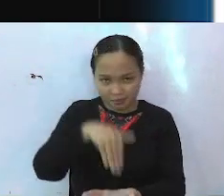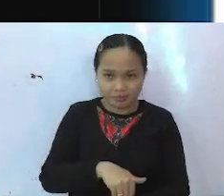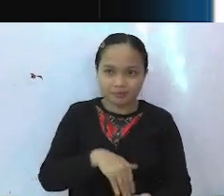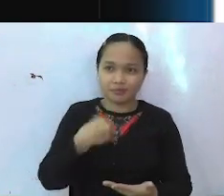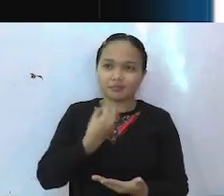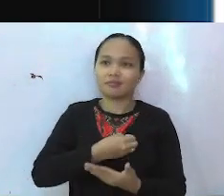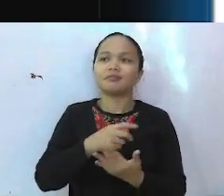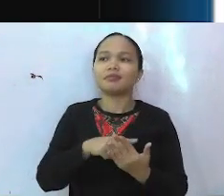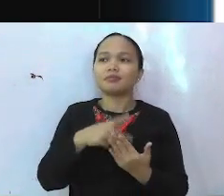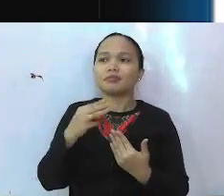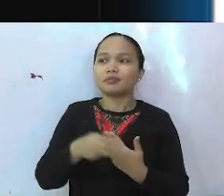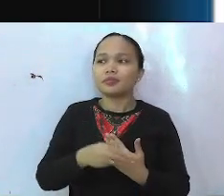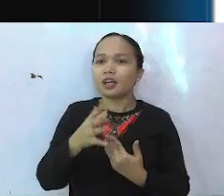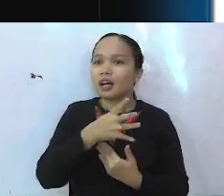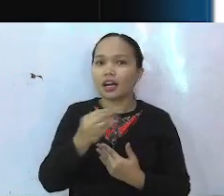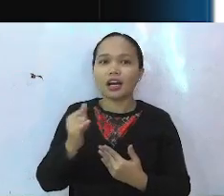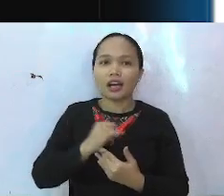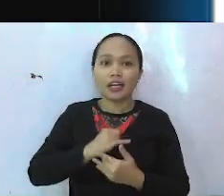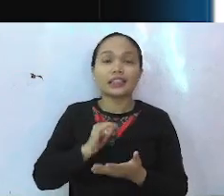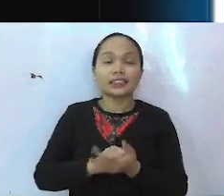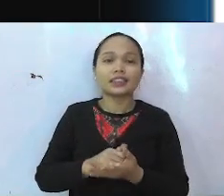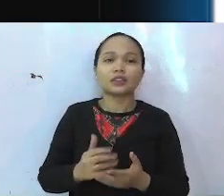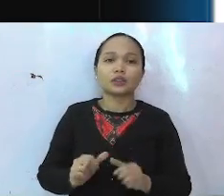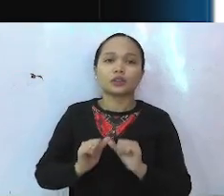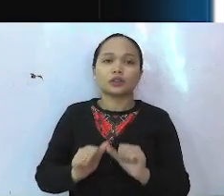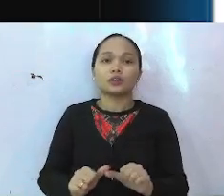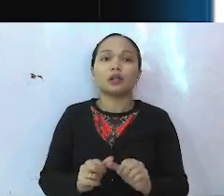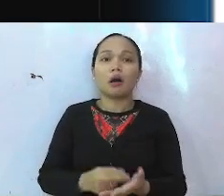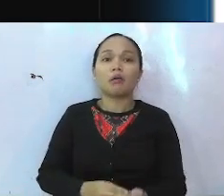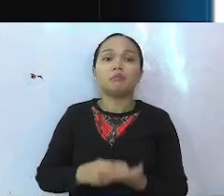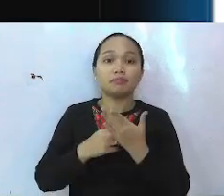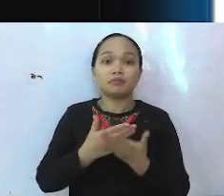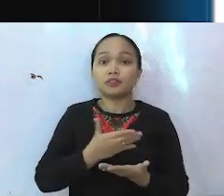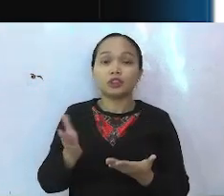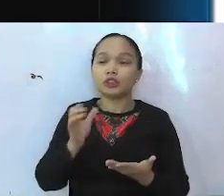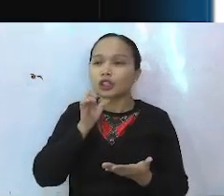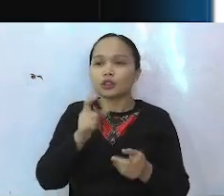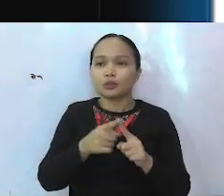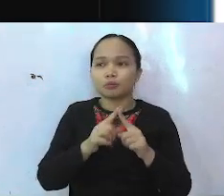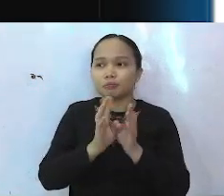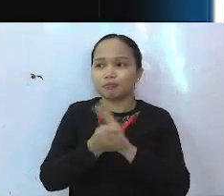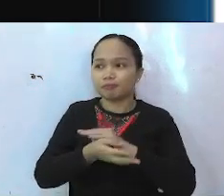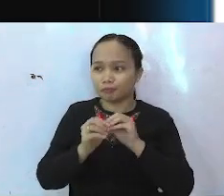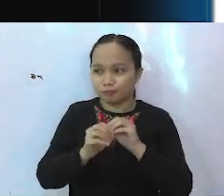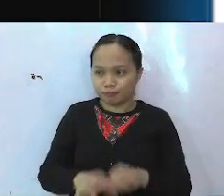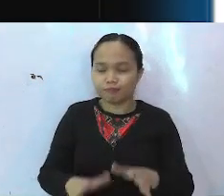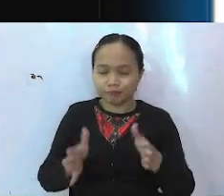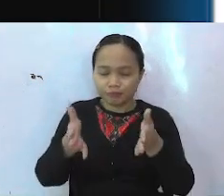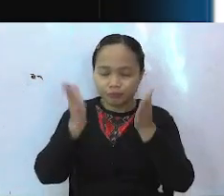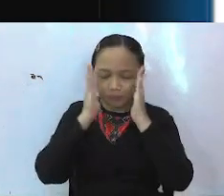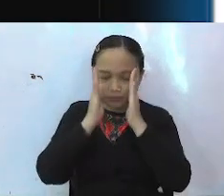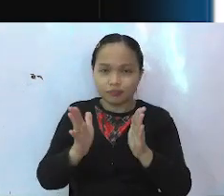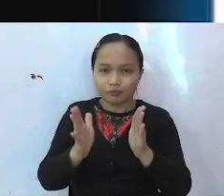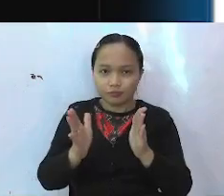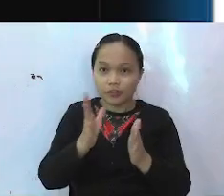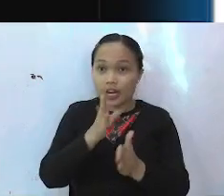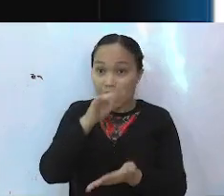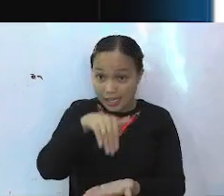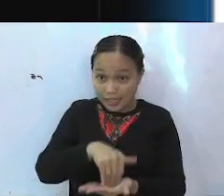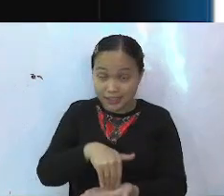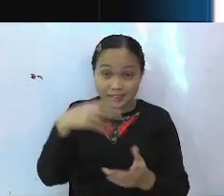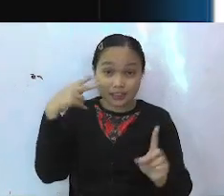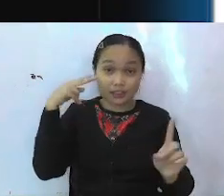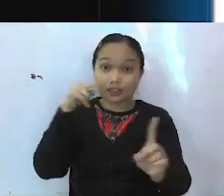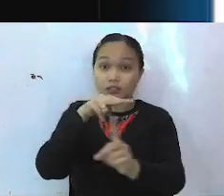believe that God will continually help you, young people, not to be sidetracked by the world. Amen. Amen. Amen. Again, kita tayo on the